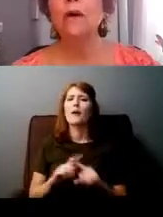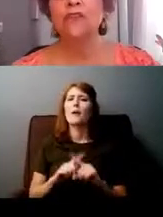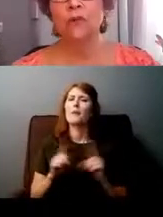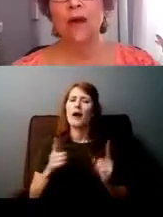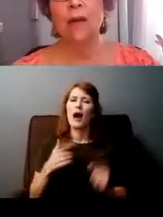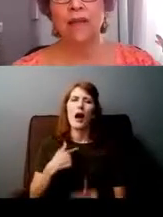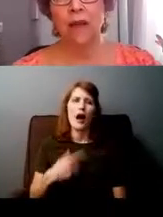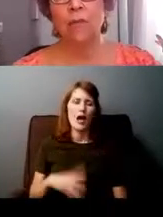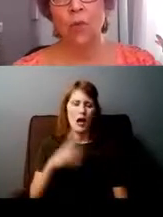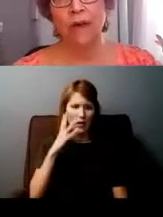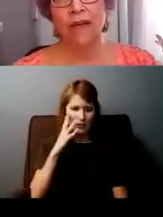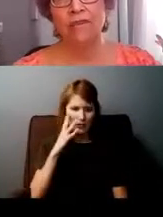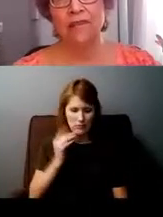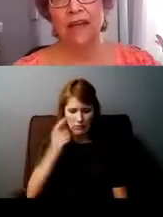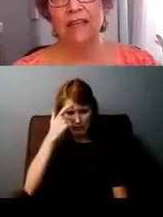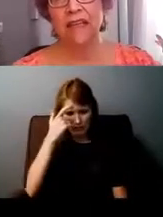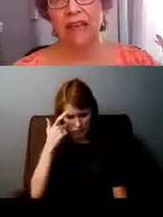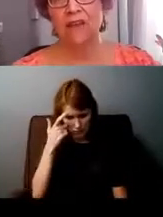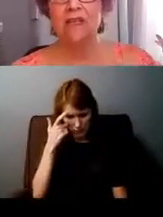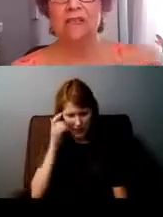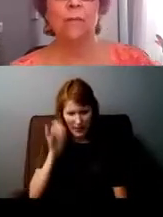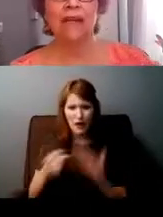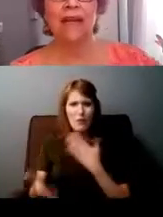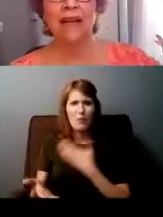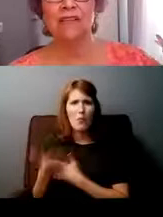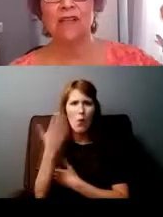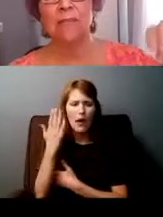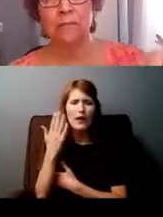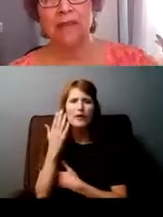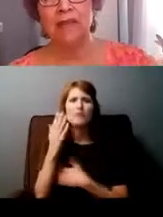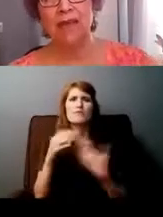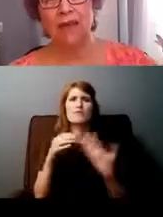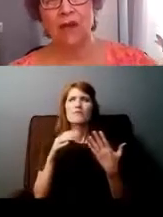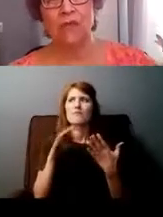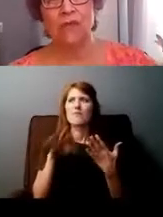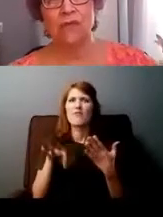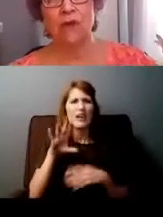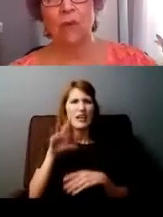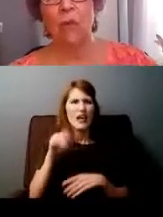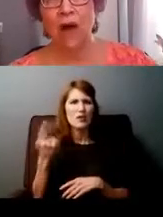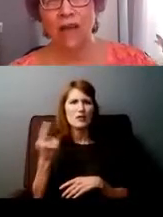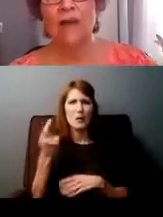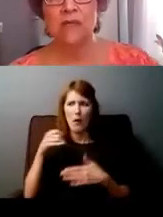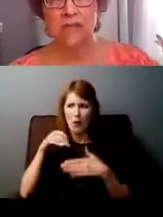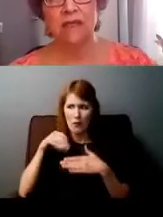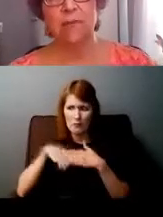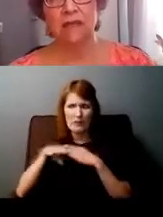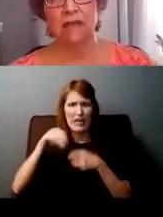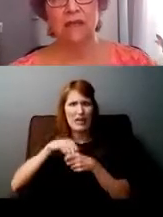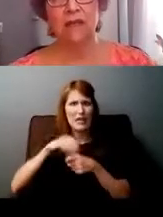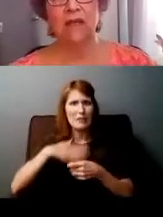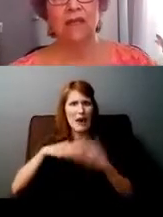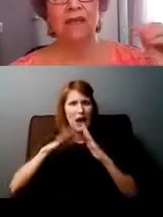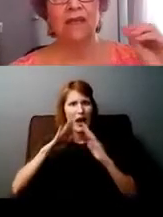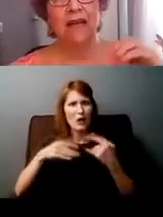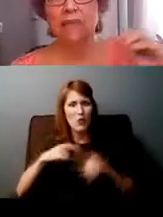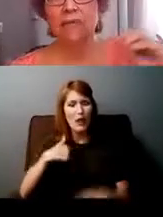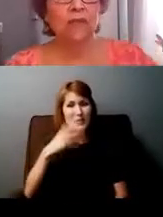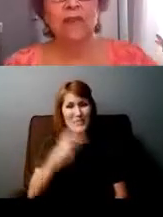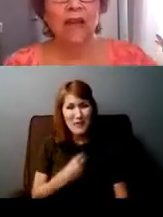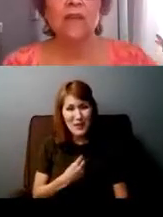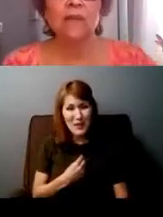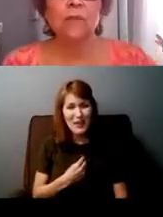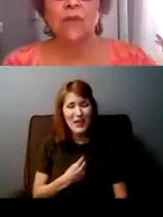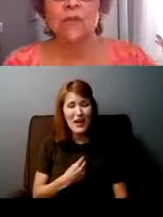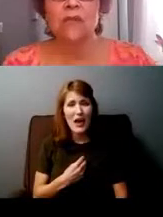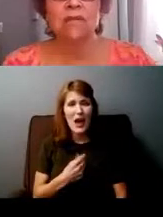so much trauma that morning, finding out that somebody had actually been in the house while I was sleeping, that I took